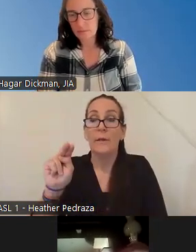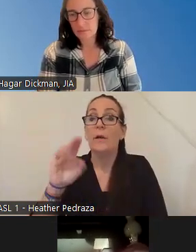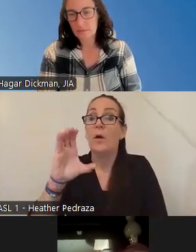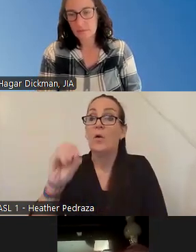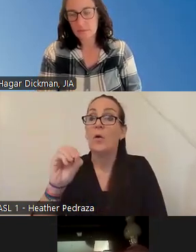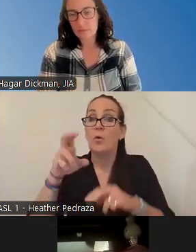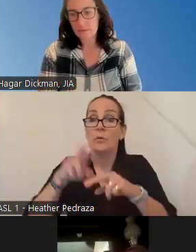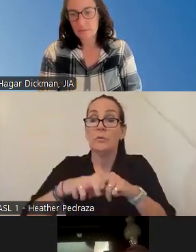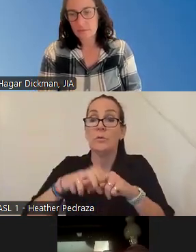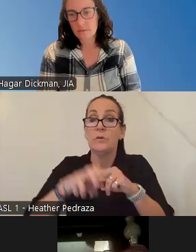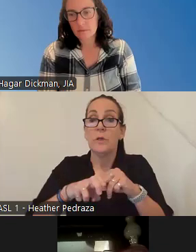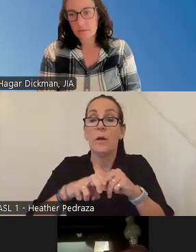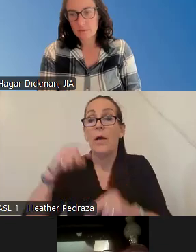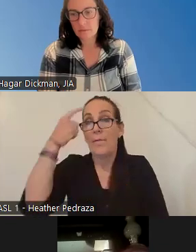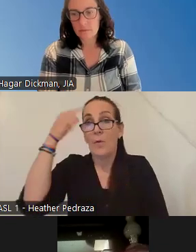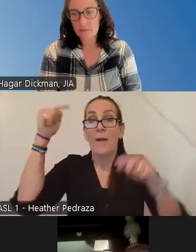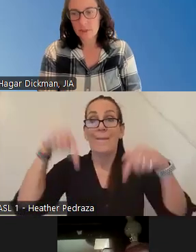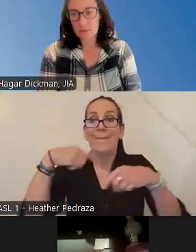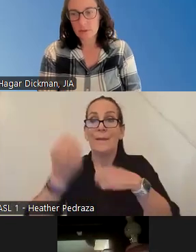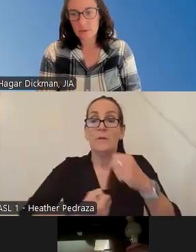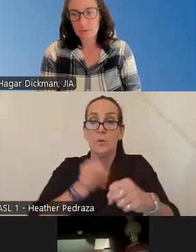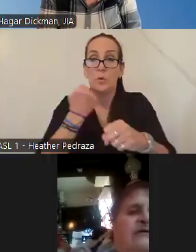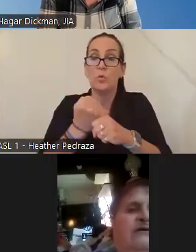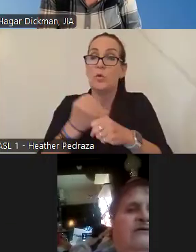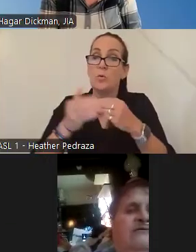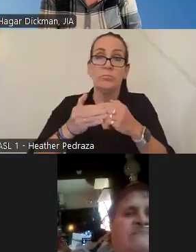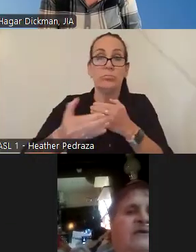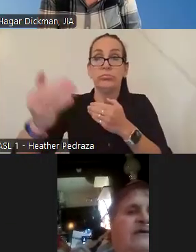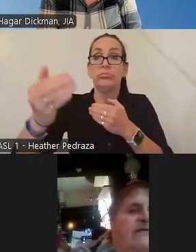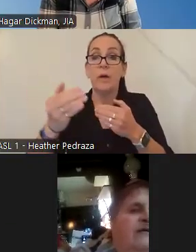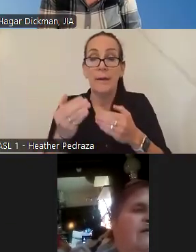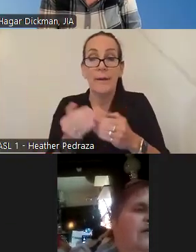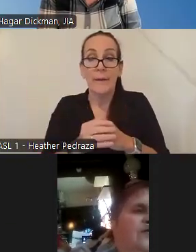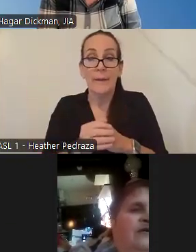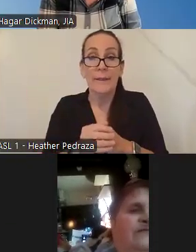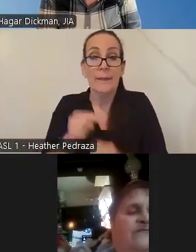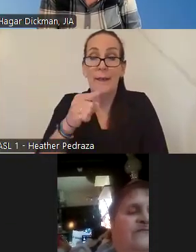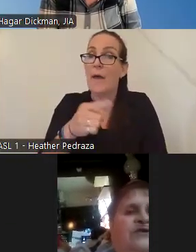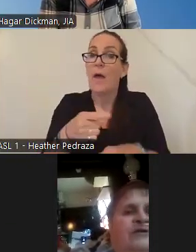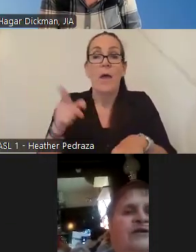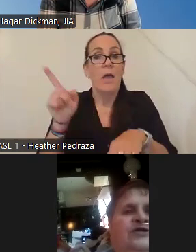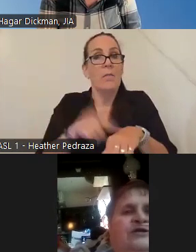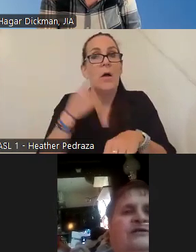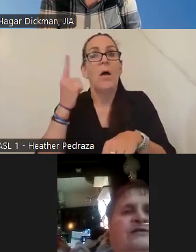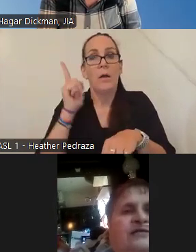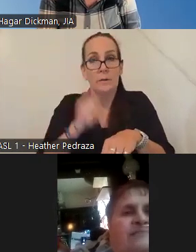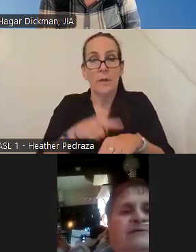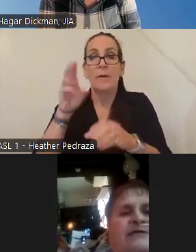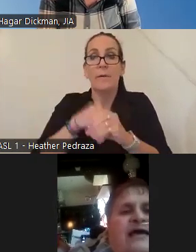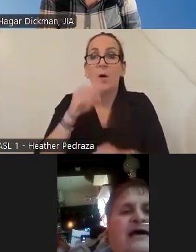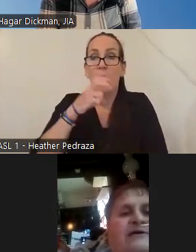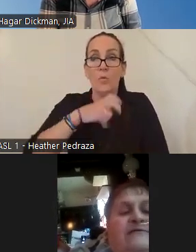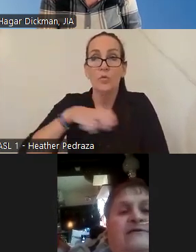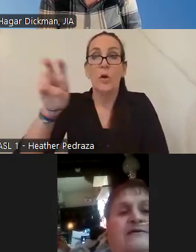for this coming year and going forward. And he has a long history of transportation and